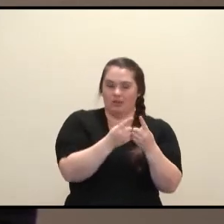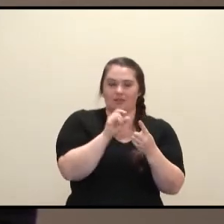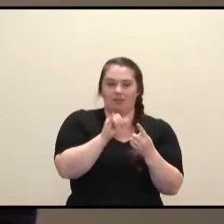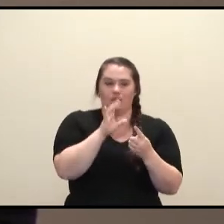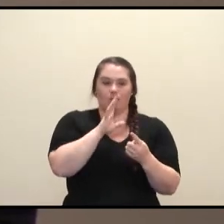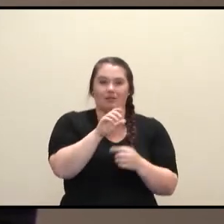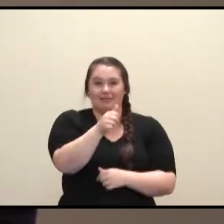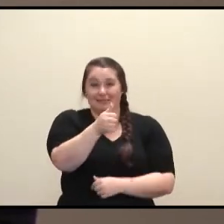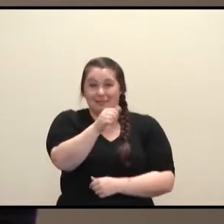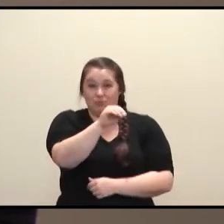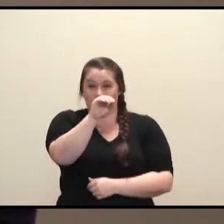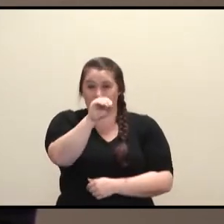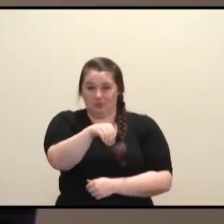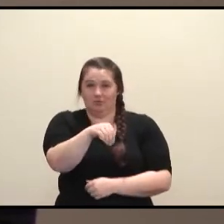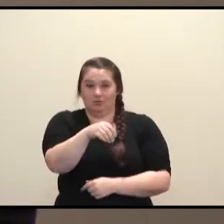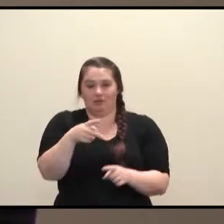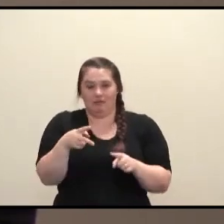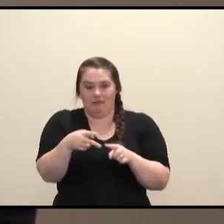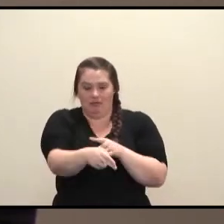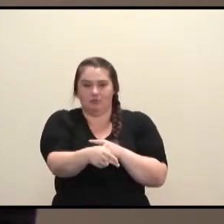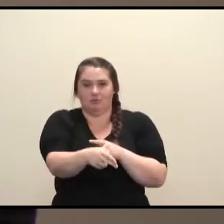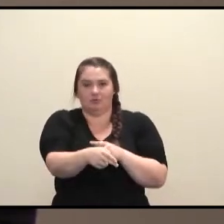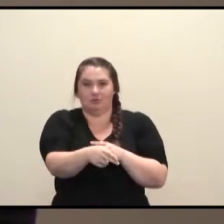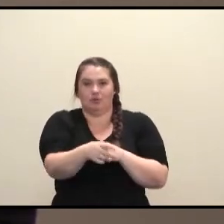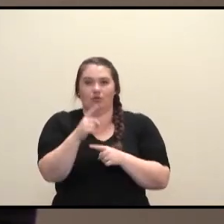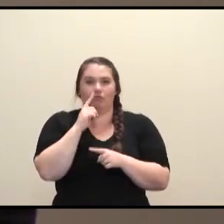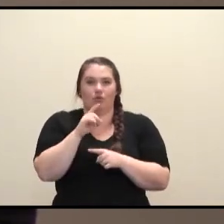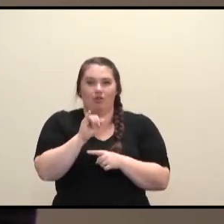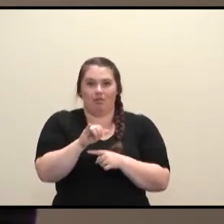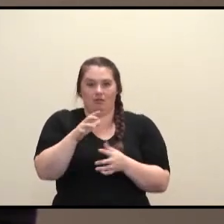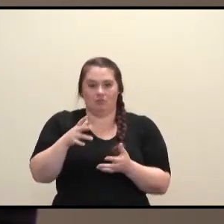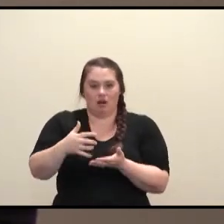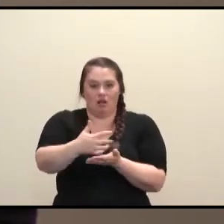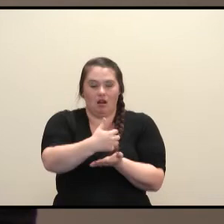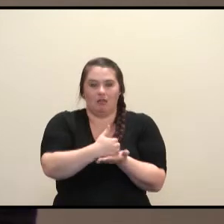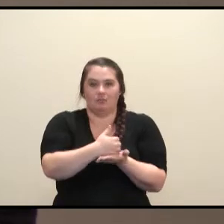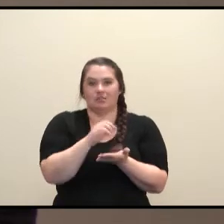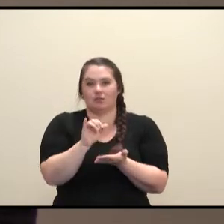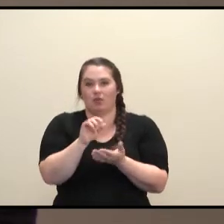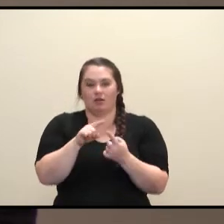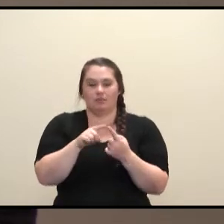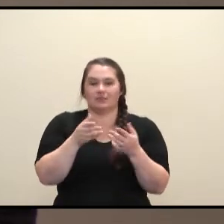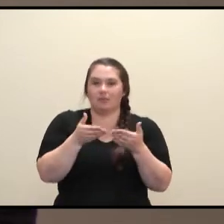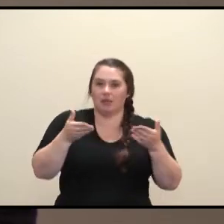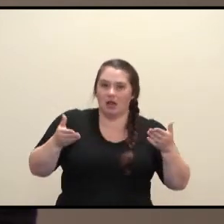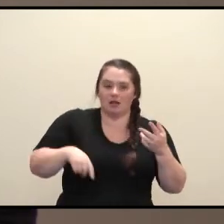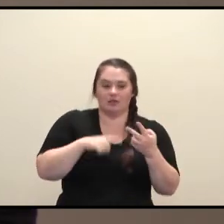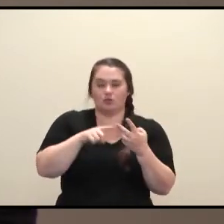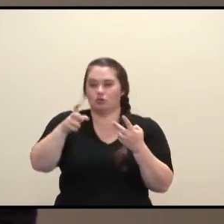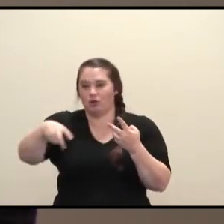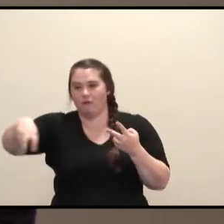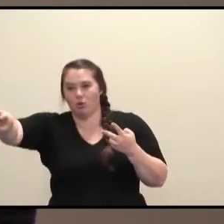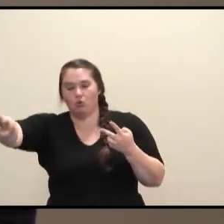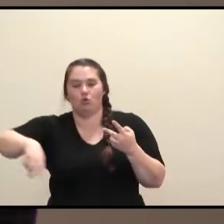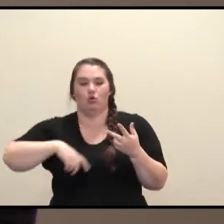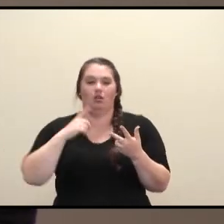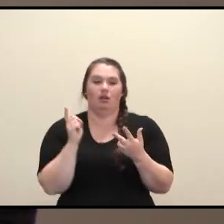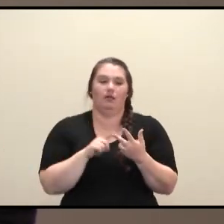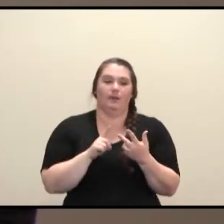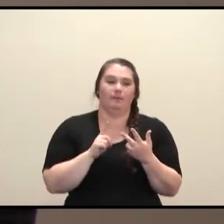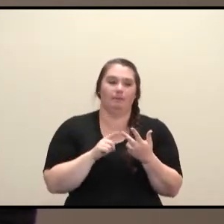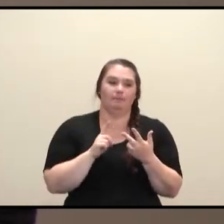that would be a 10% cut in those allocations. Those are going to be things like supplies, travel,